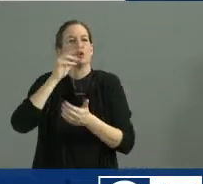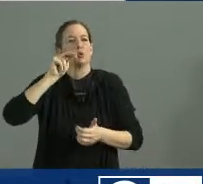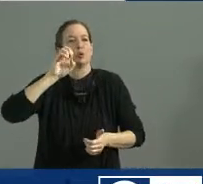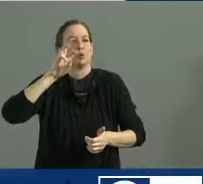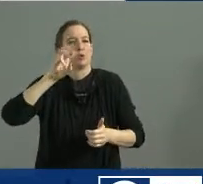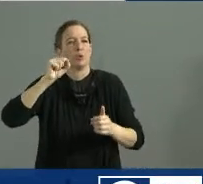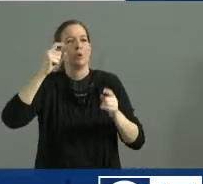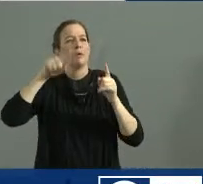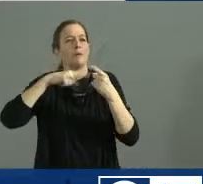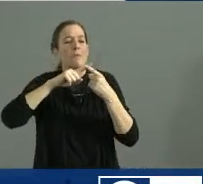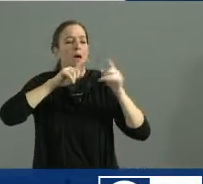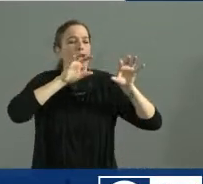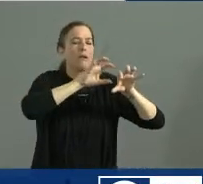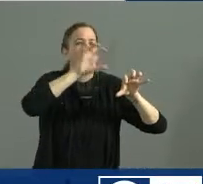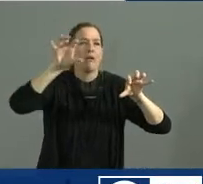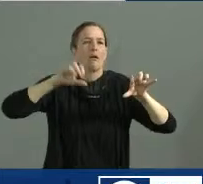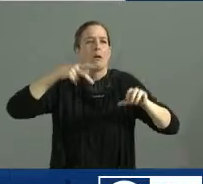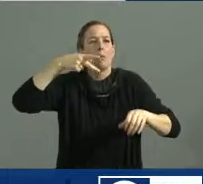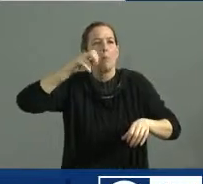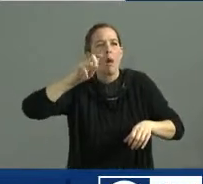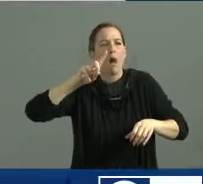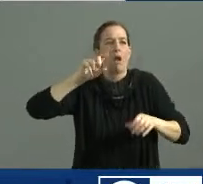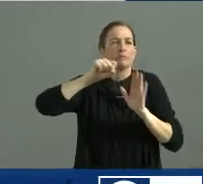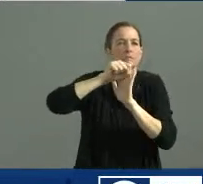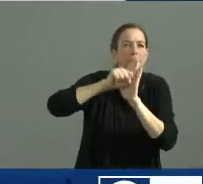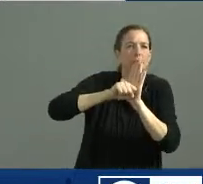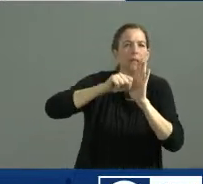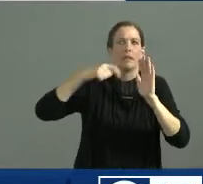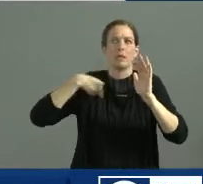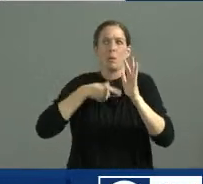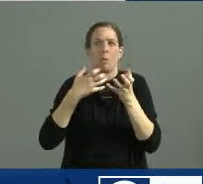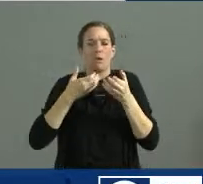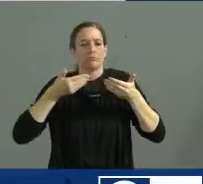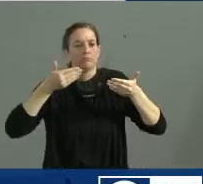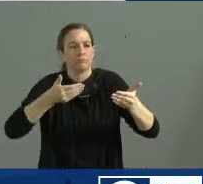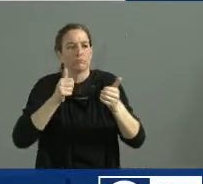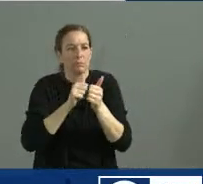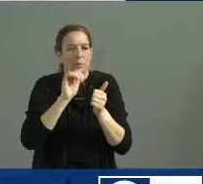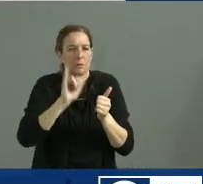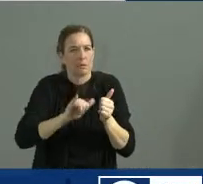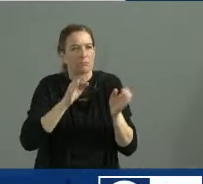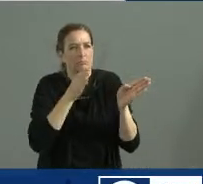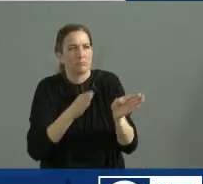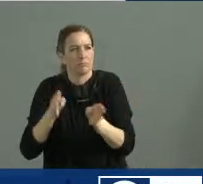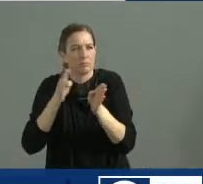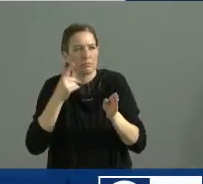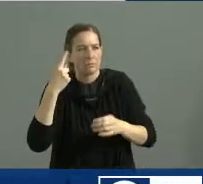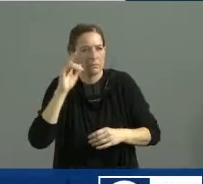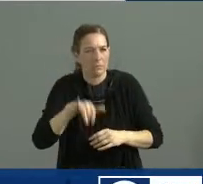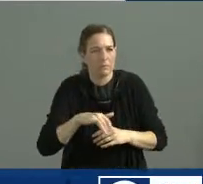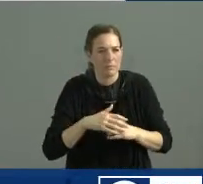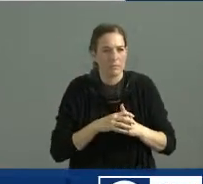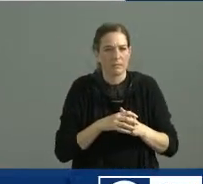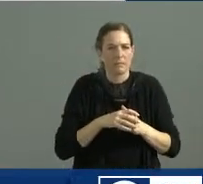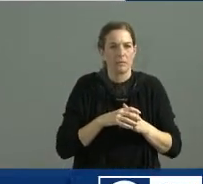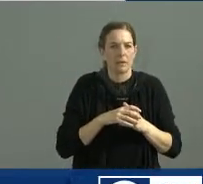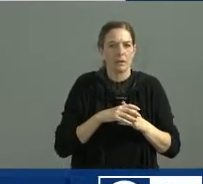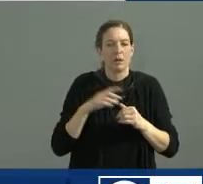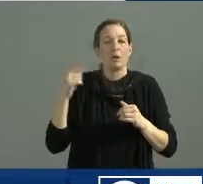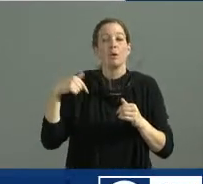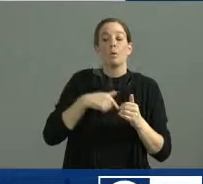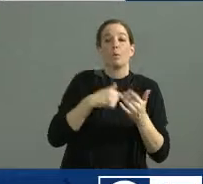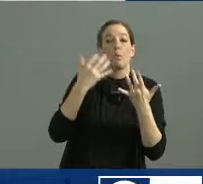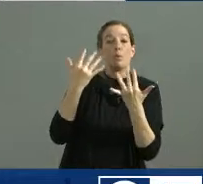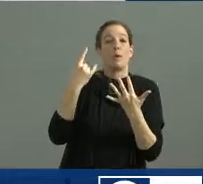we will plan and adapt for that moving forward. Having the doses, we've been planning on getting, at least for the next couple of weeks,